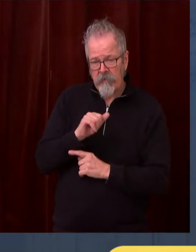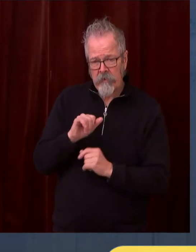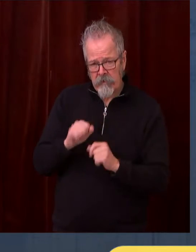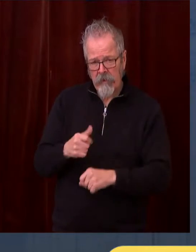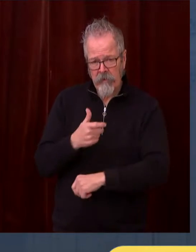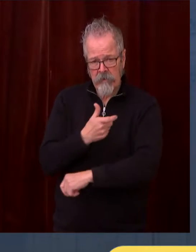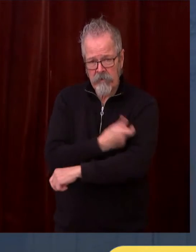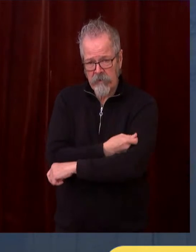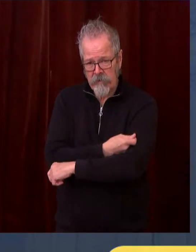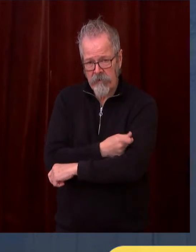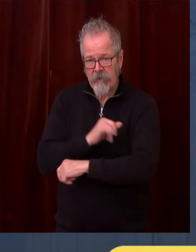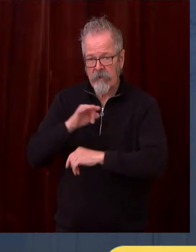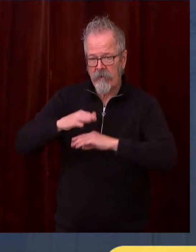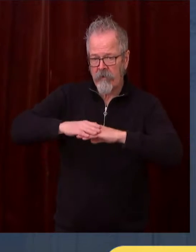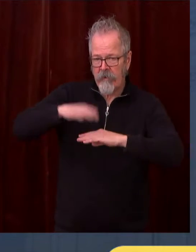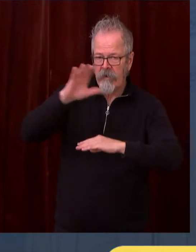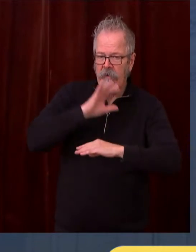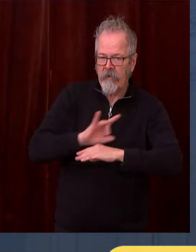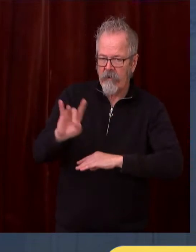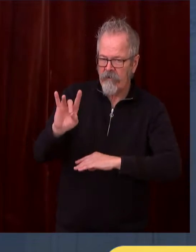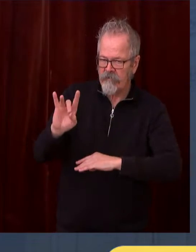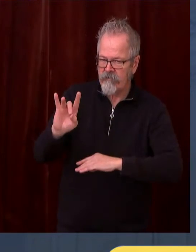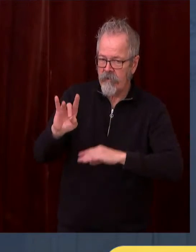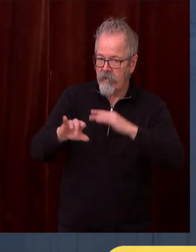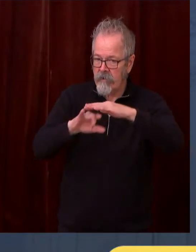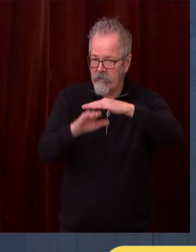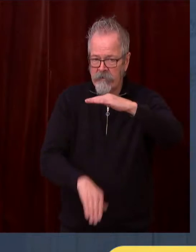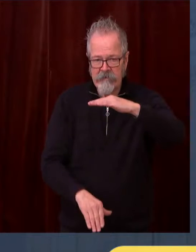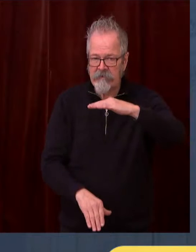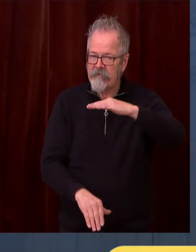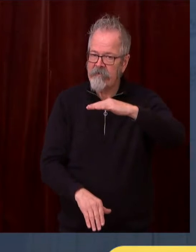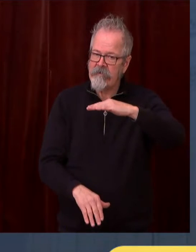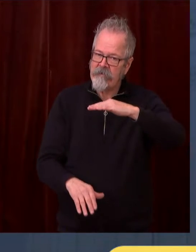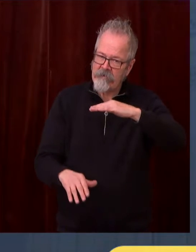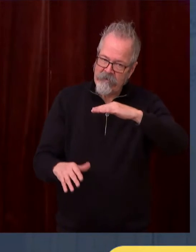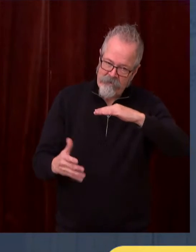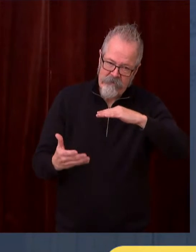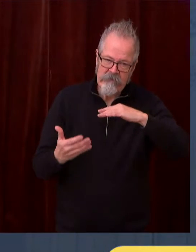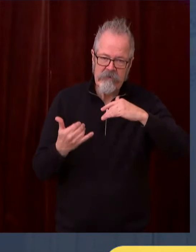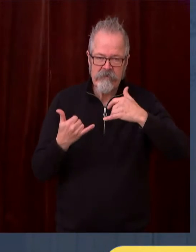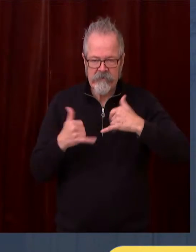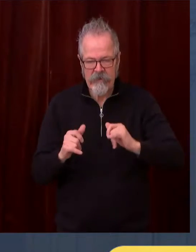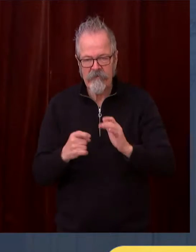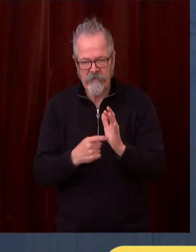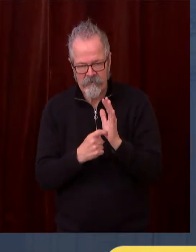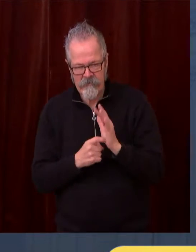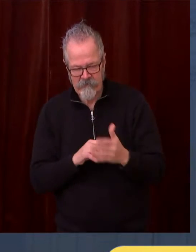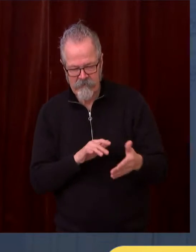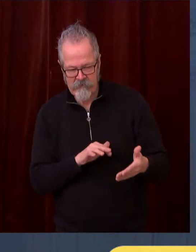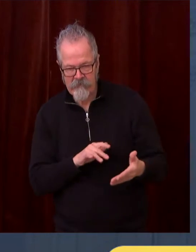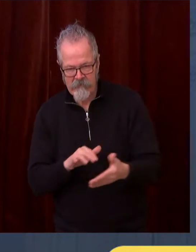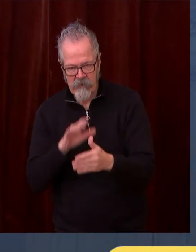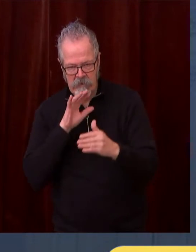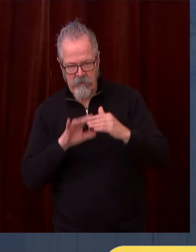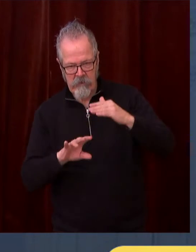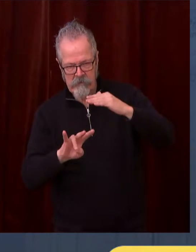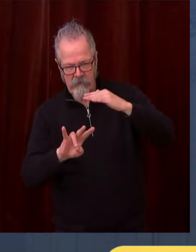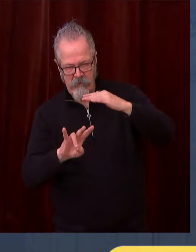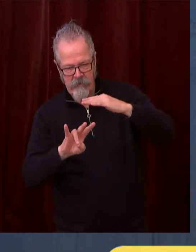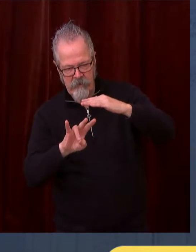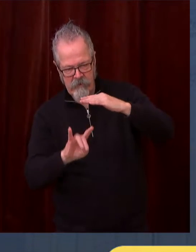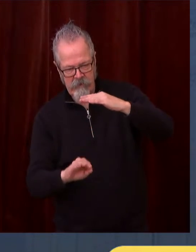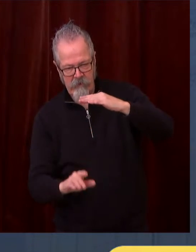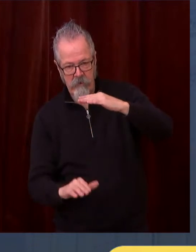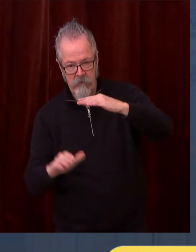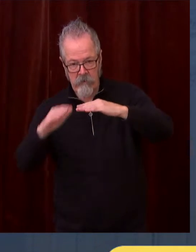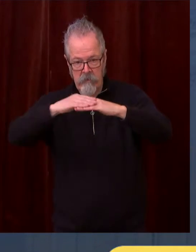The issue about confidence with communities of color, one of the things that I was